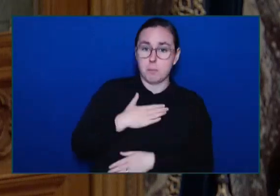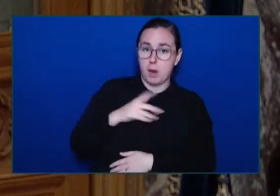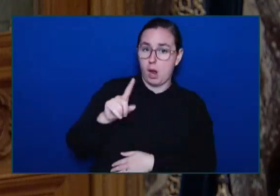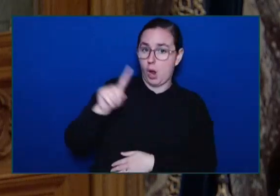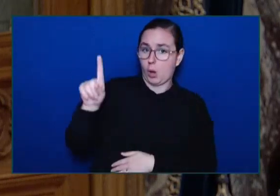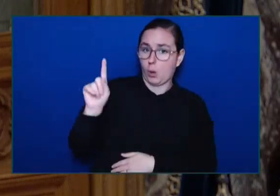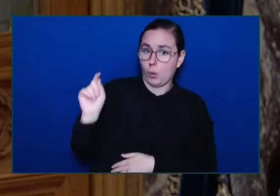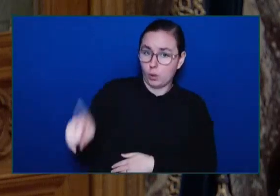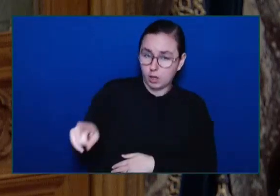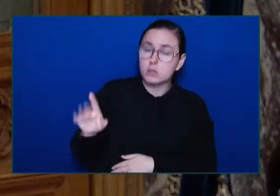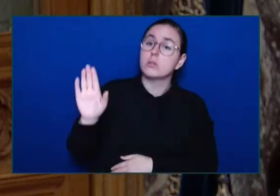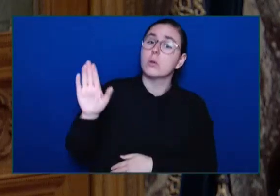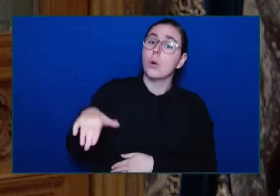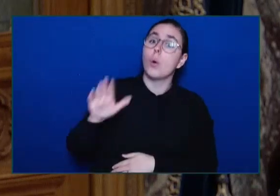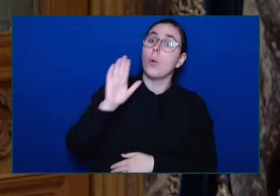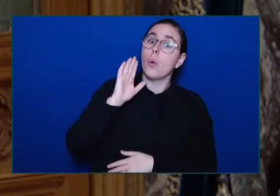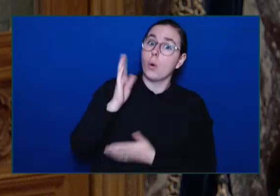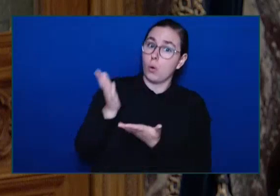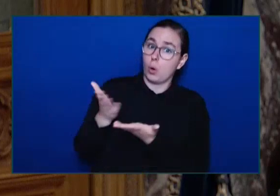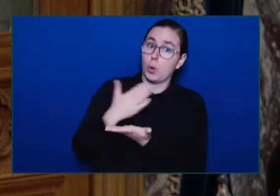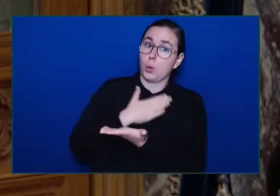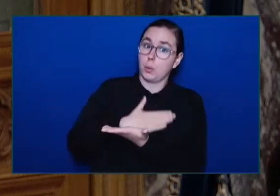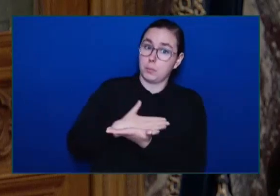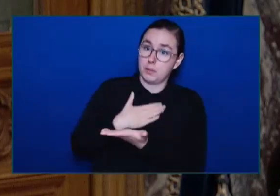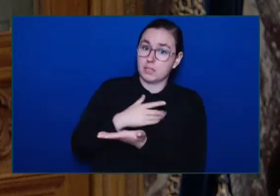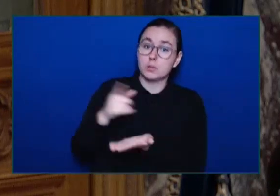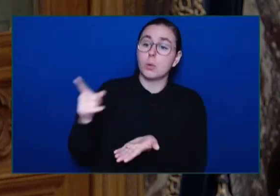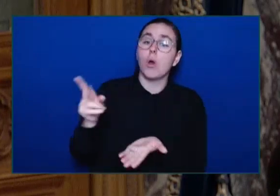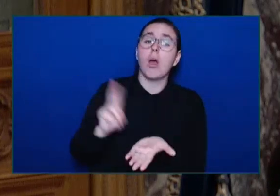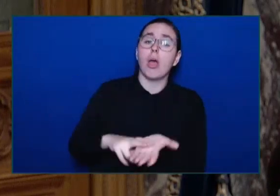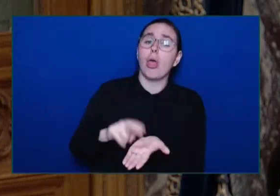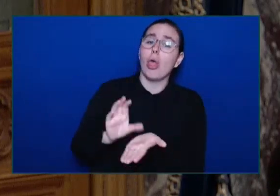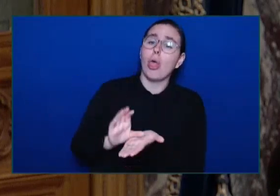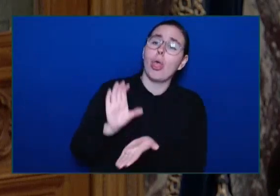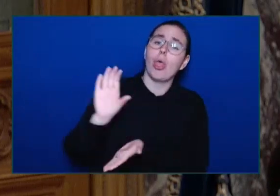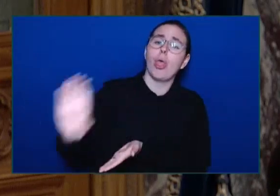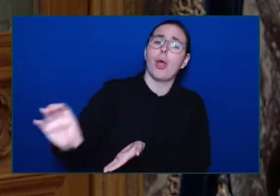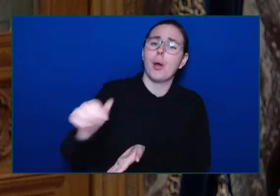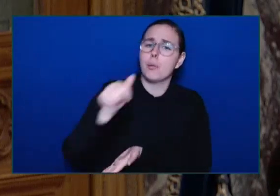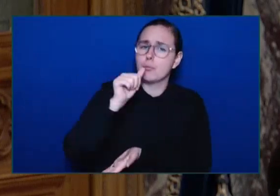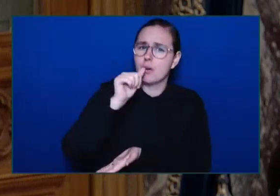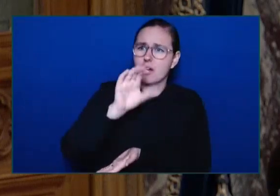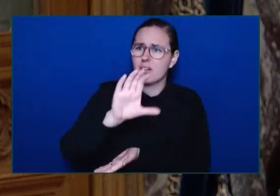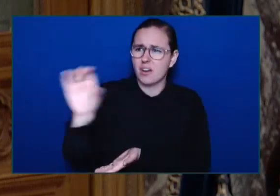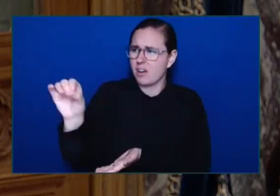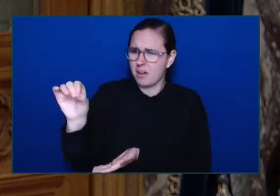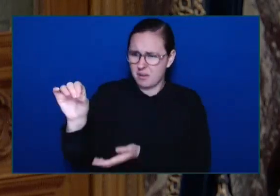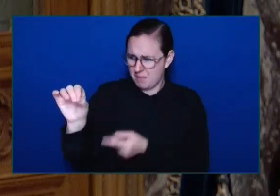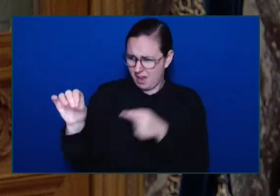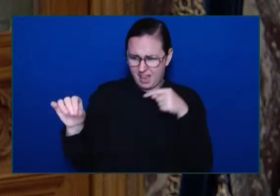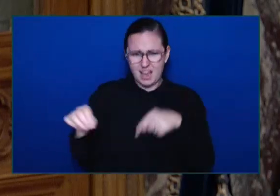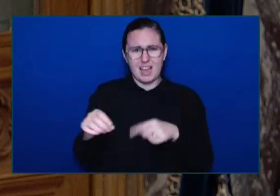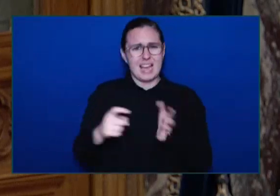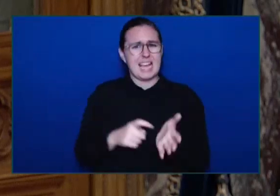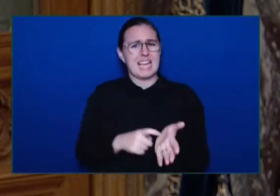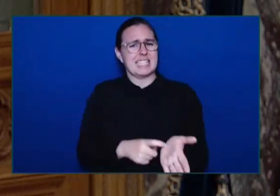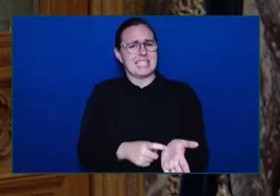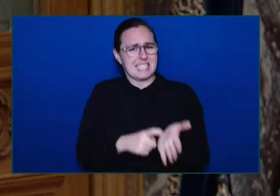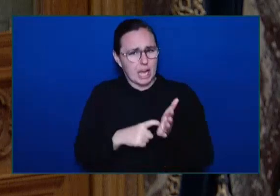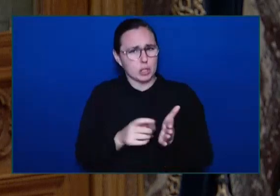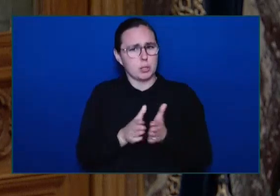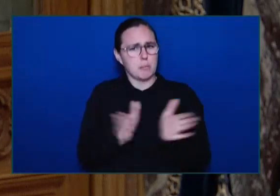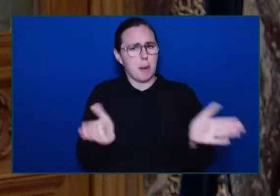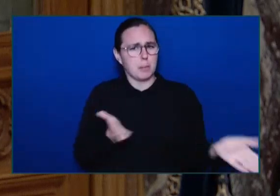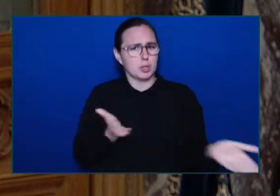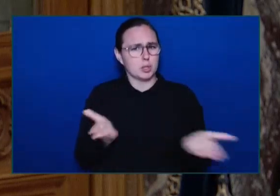private outsourcing of essential public operations and ensure workers, like those on strike in the Fraser Valley, earn